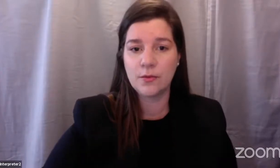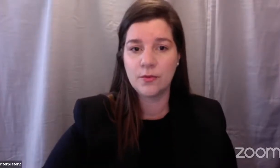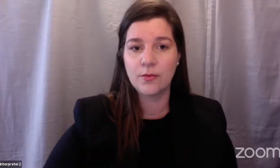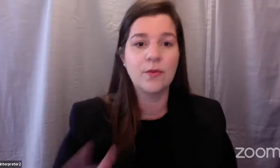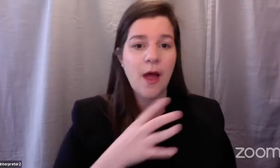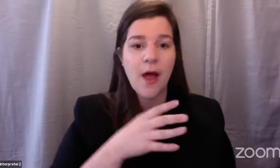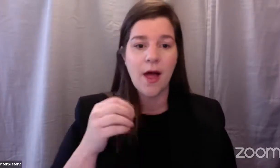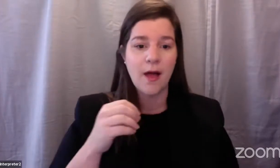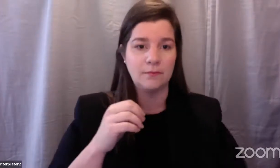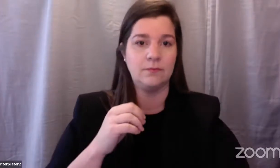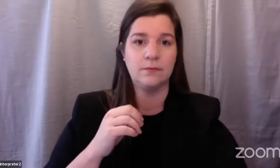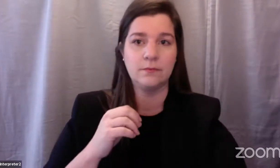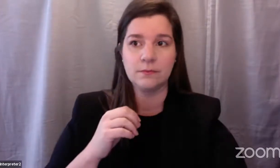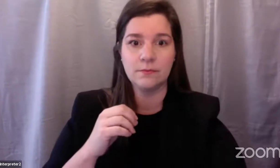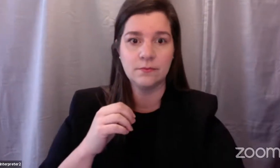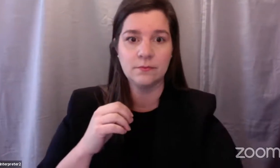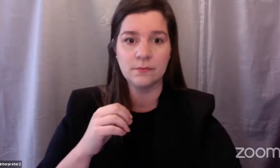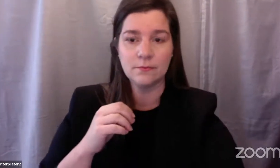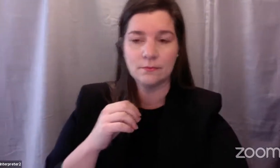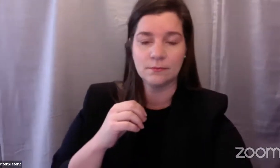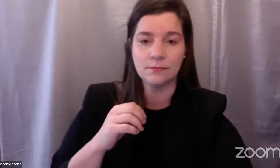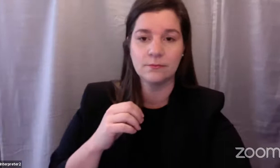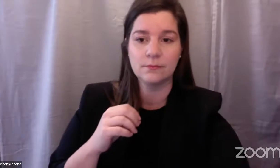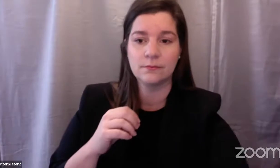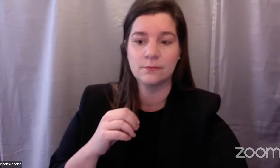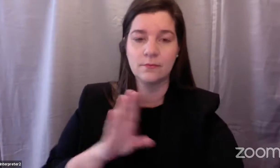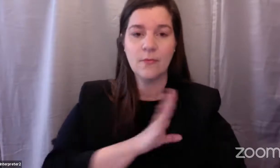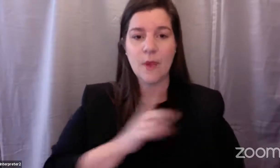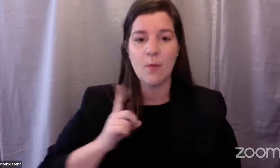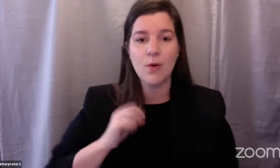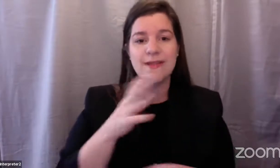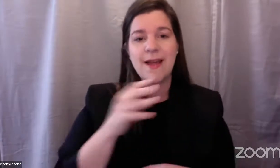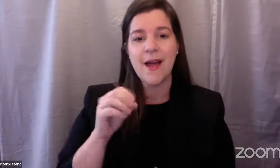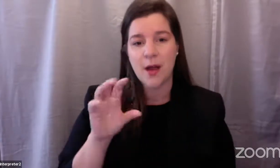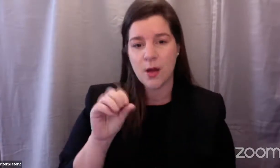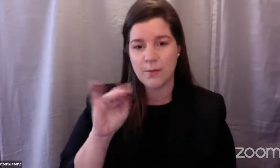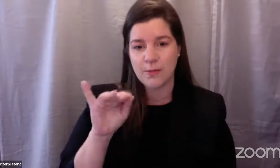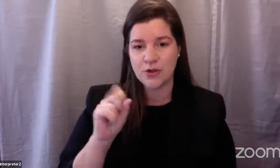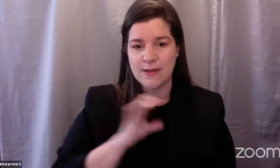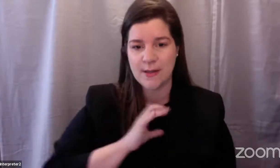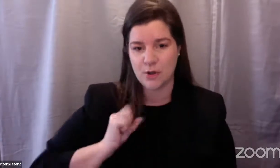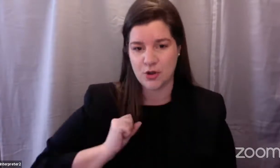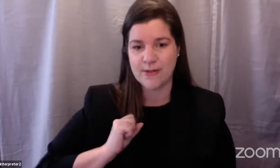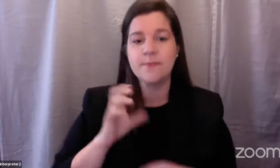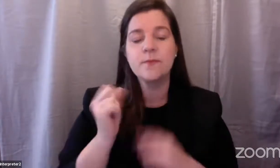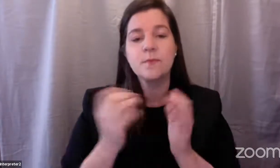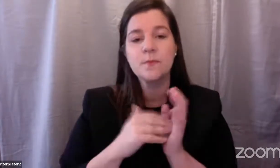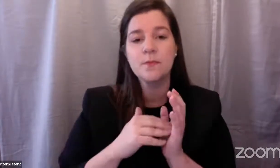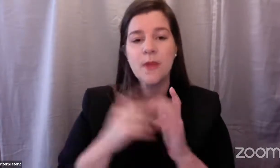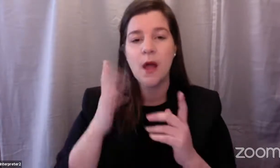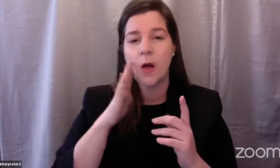commissions. Just a couple of quick reminders, and then I'm going to turn it over to my